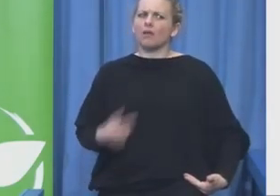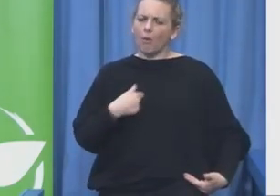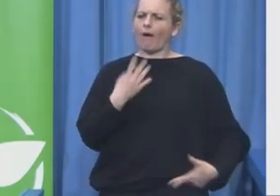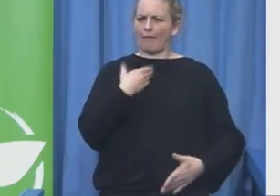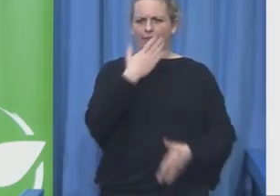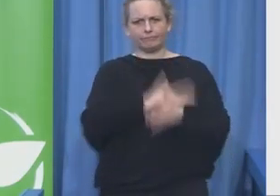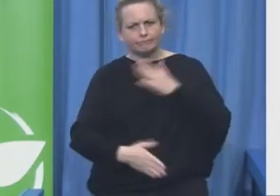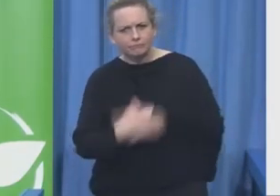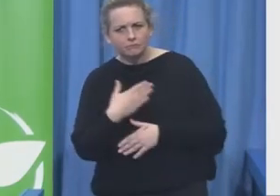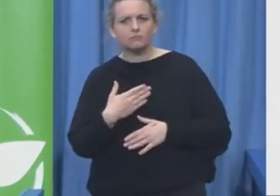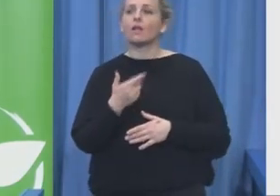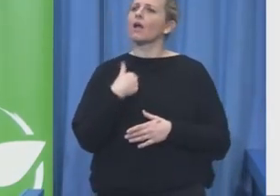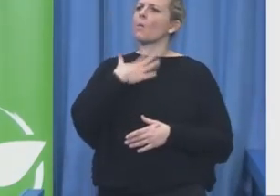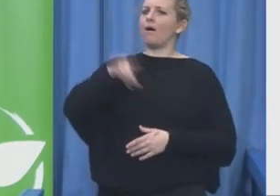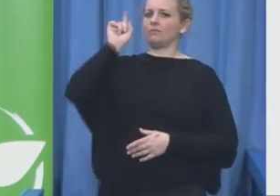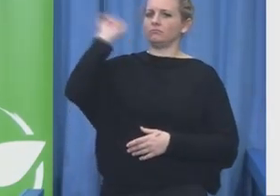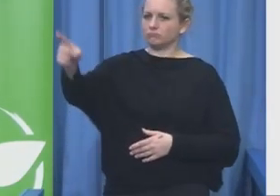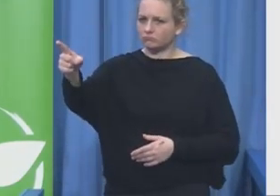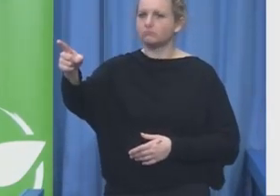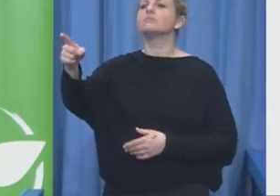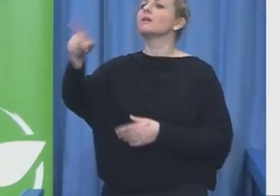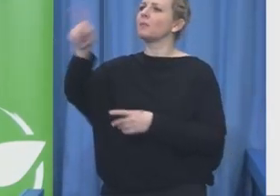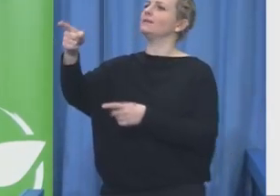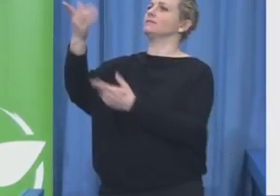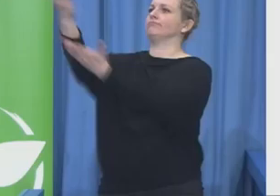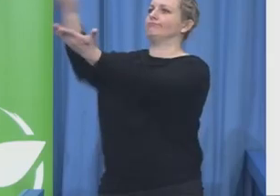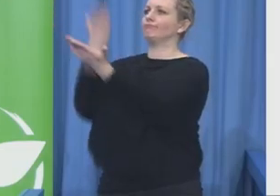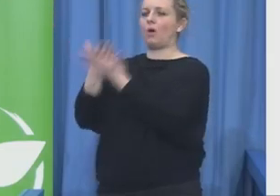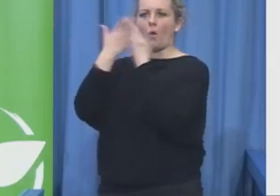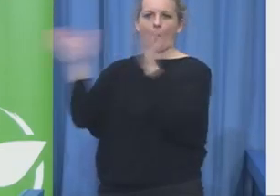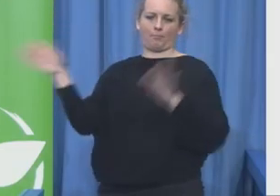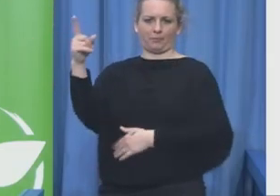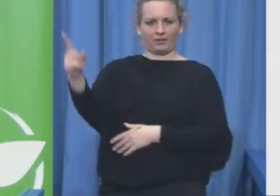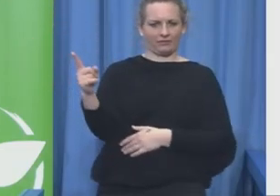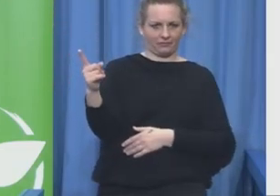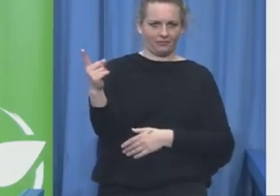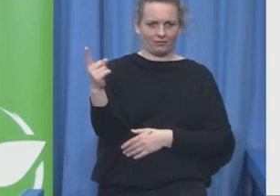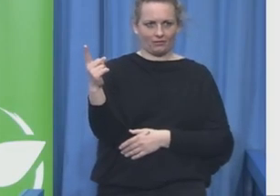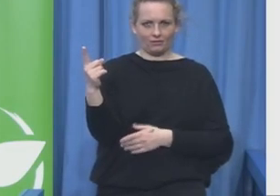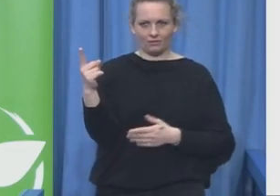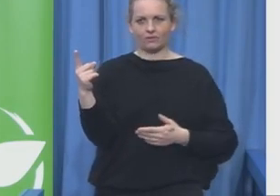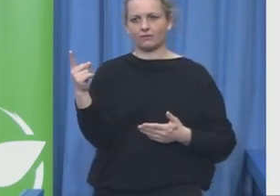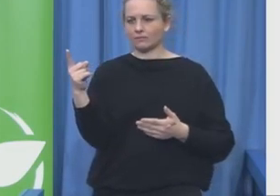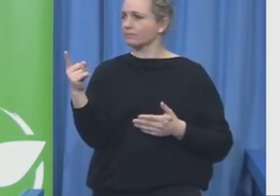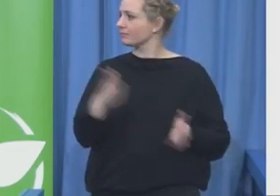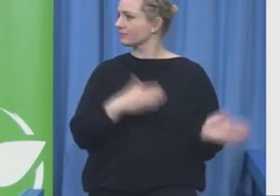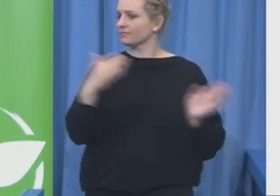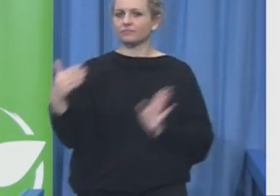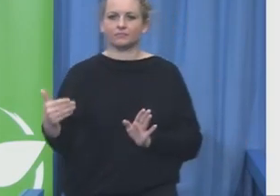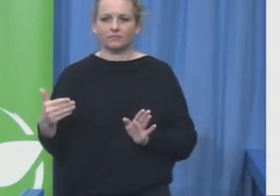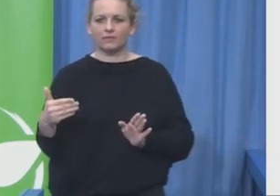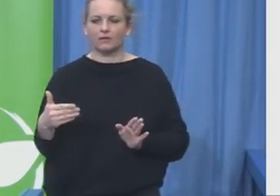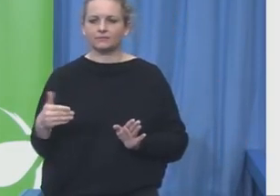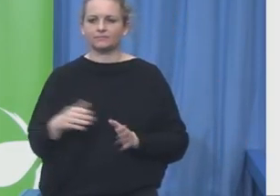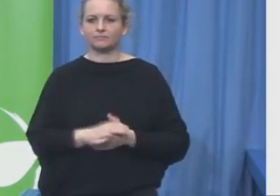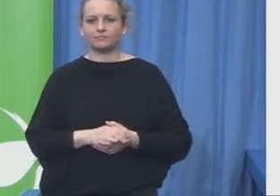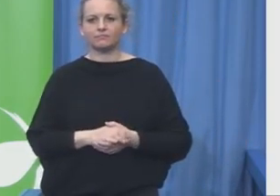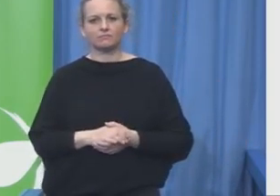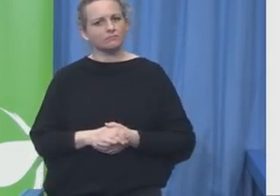you. Gaetane, you have the final word. Yes, maybe to reach more people, what we try to do is